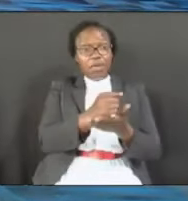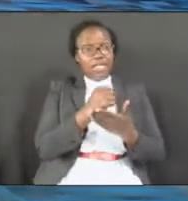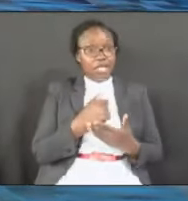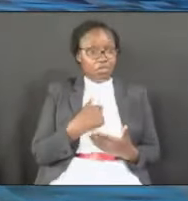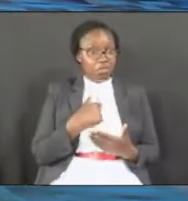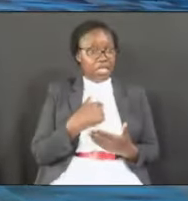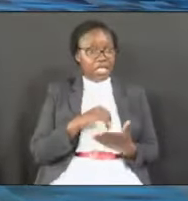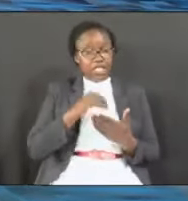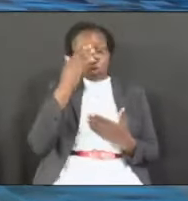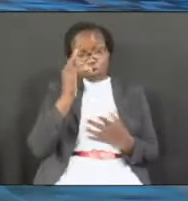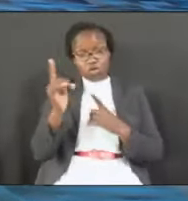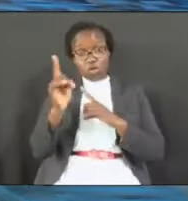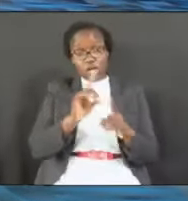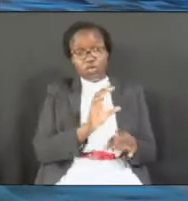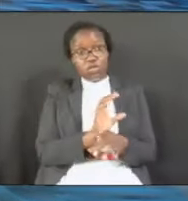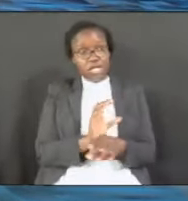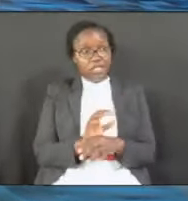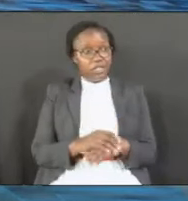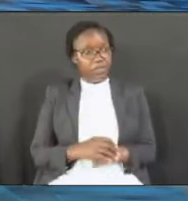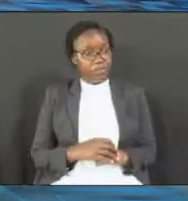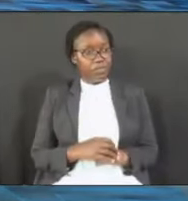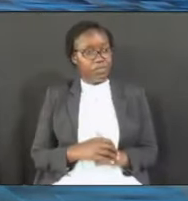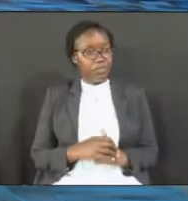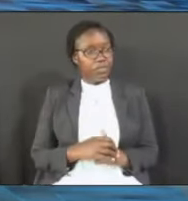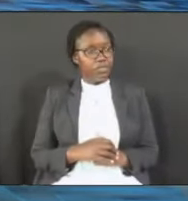why you come to church.